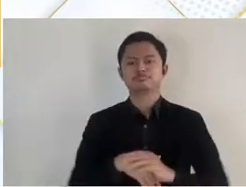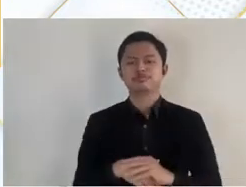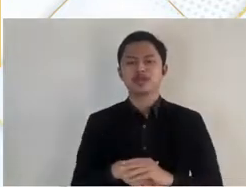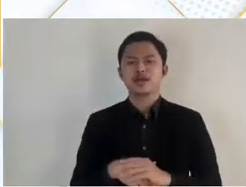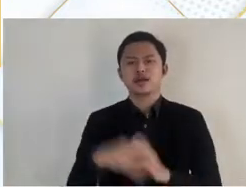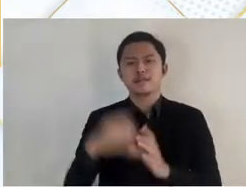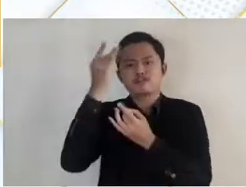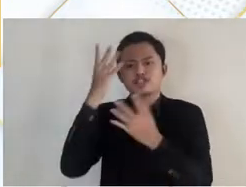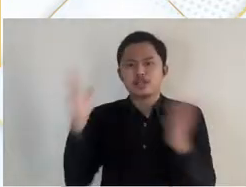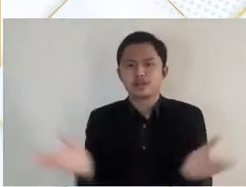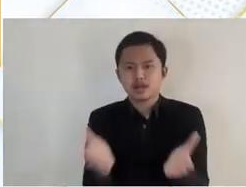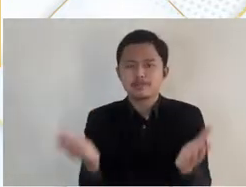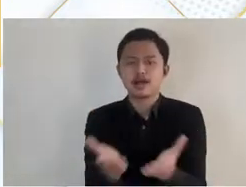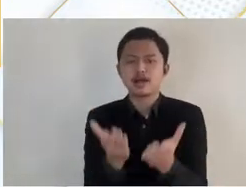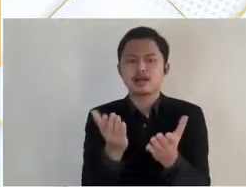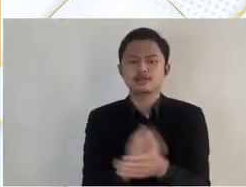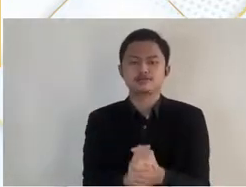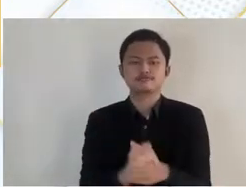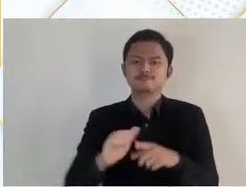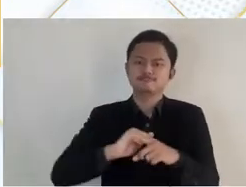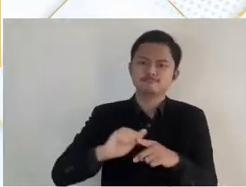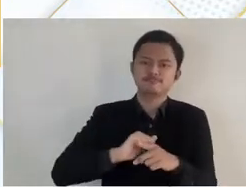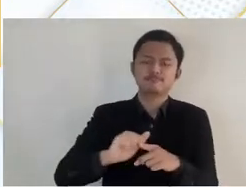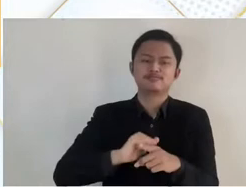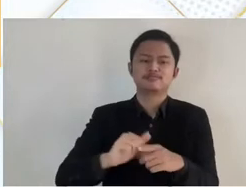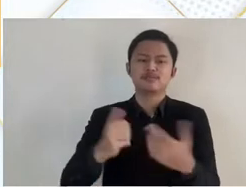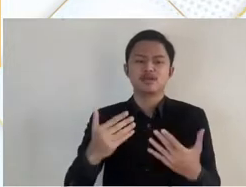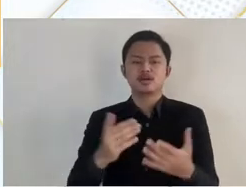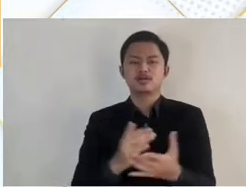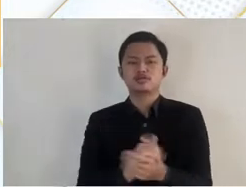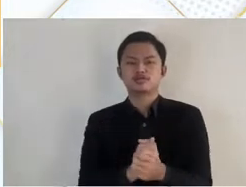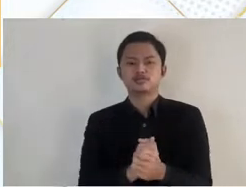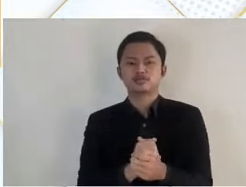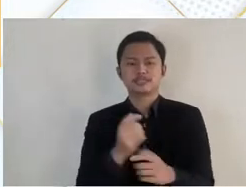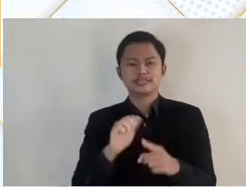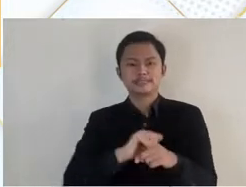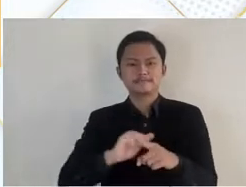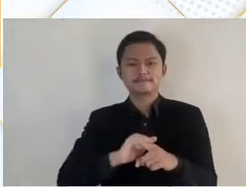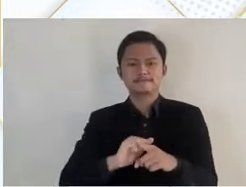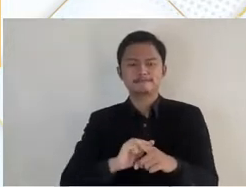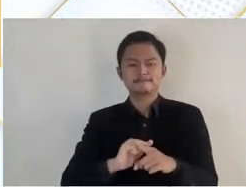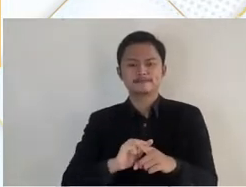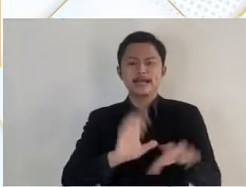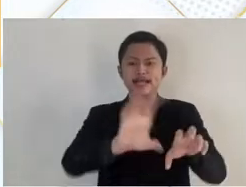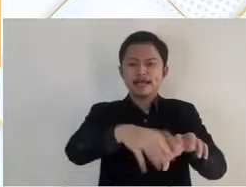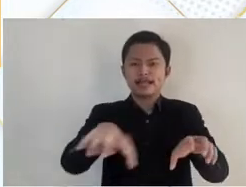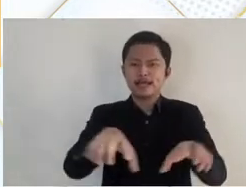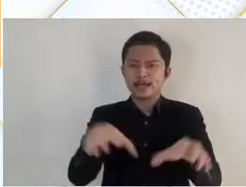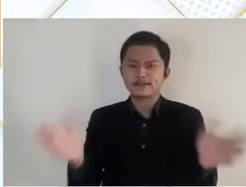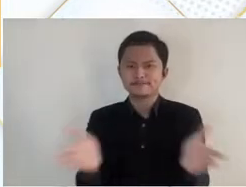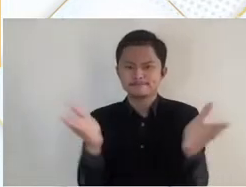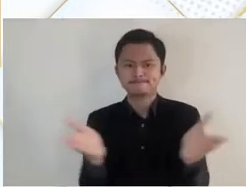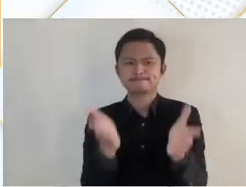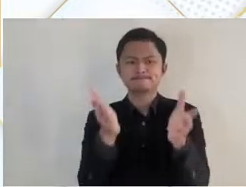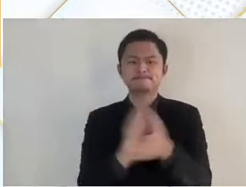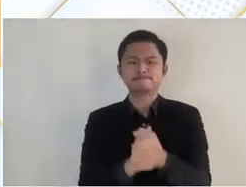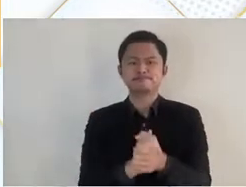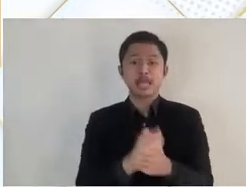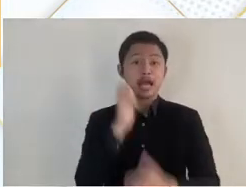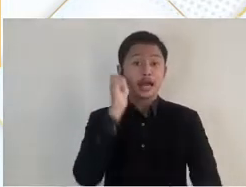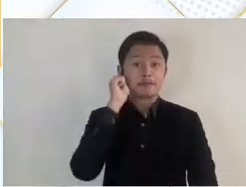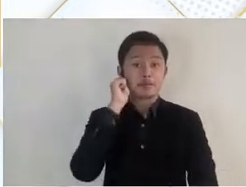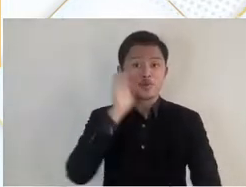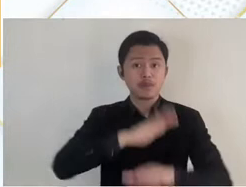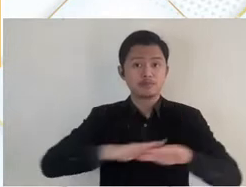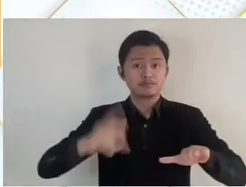and leadership opportunities, elevating the training profile of the region, advancing women, peace and